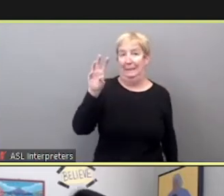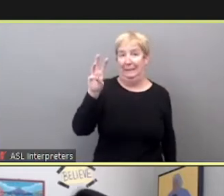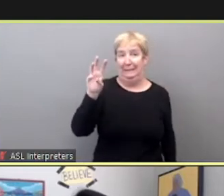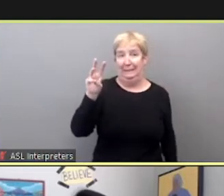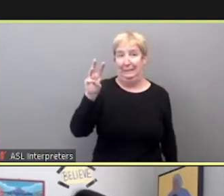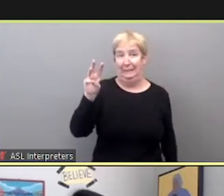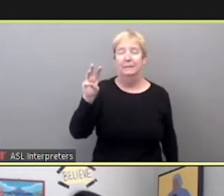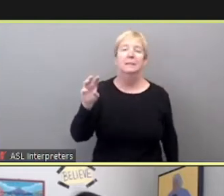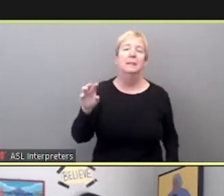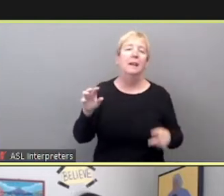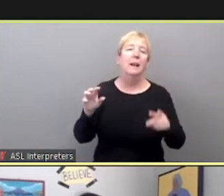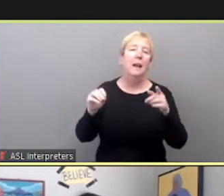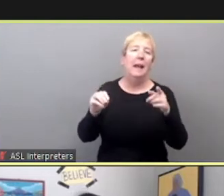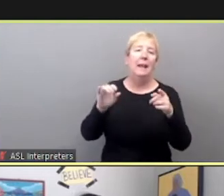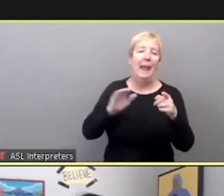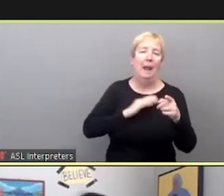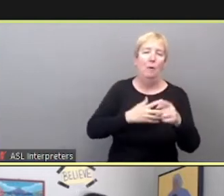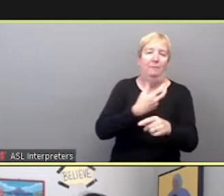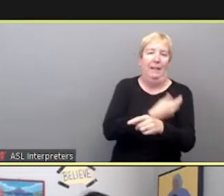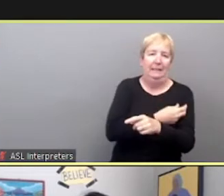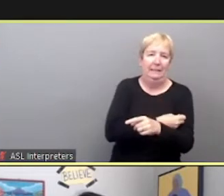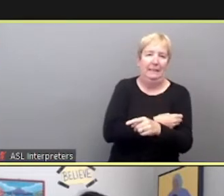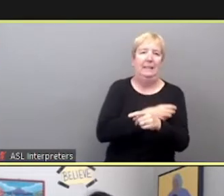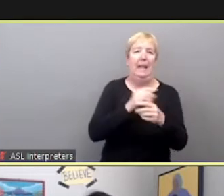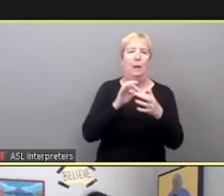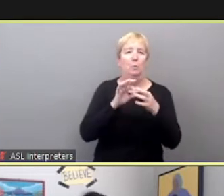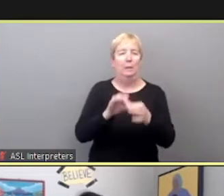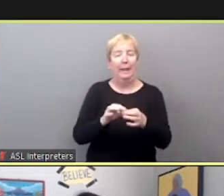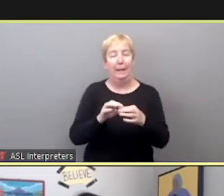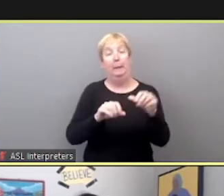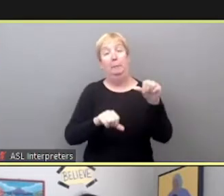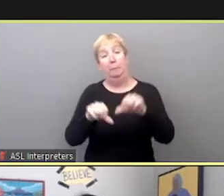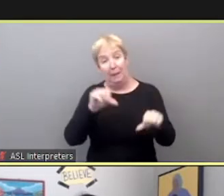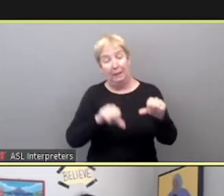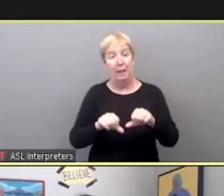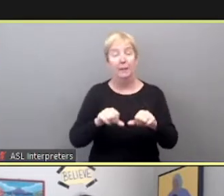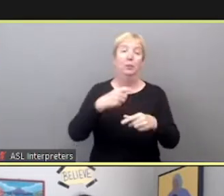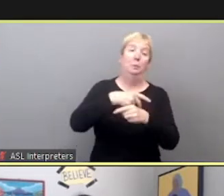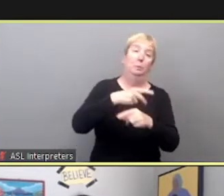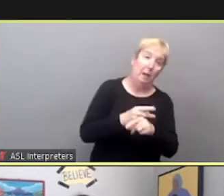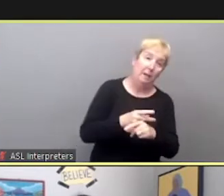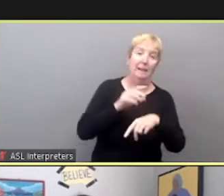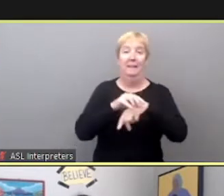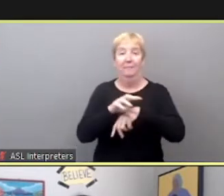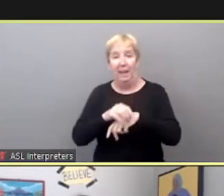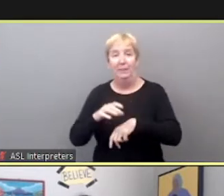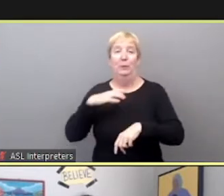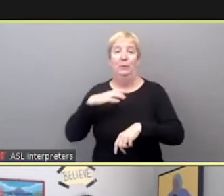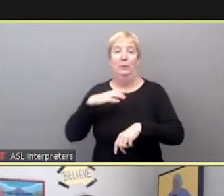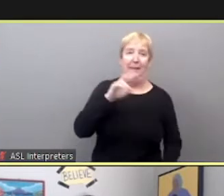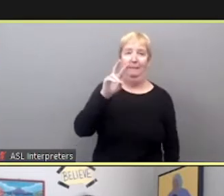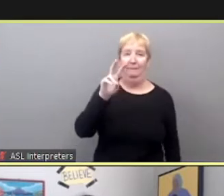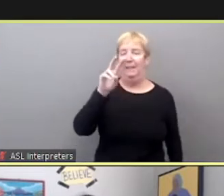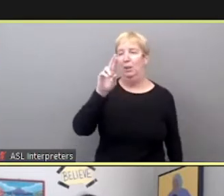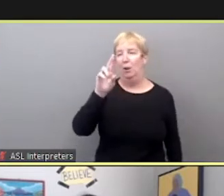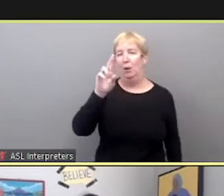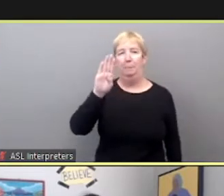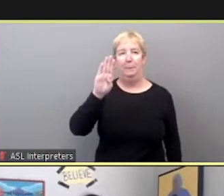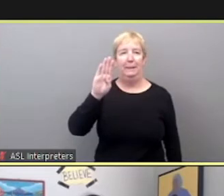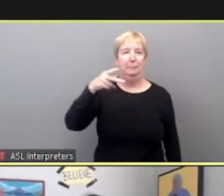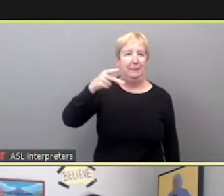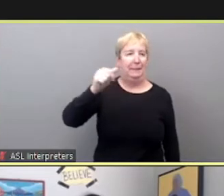Biological Products Advisory Committee, that's a long name, people just call it VRBAC. On October 14th, they're going to